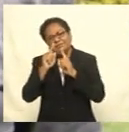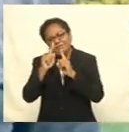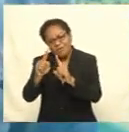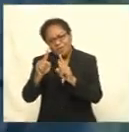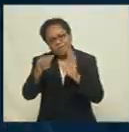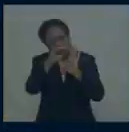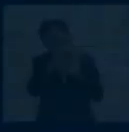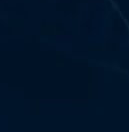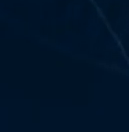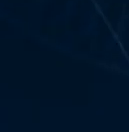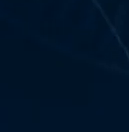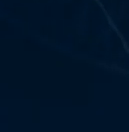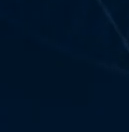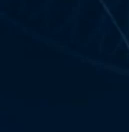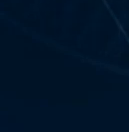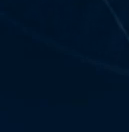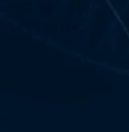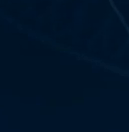saying.